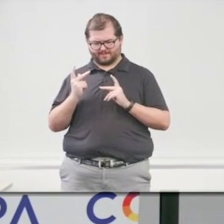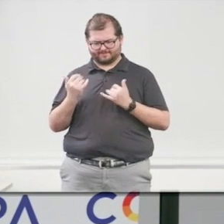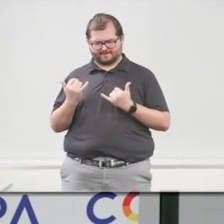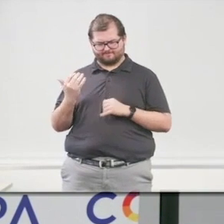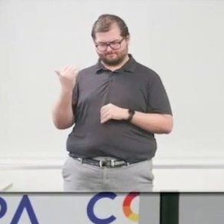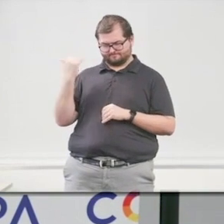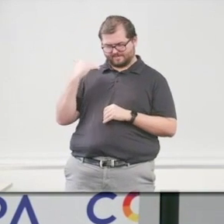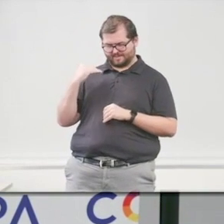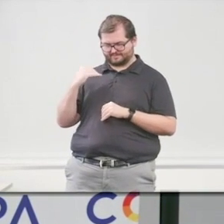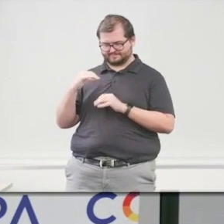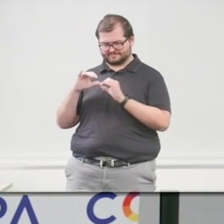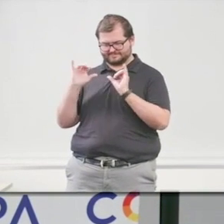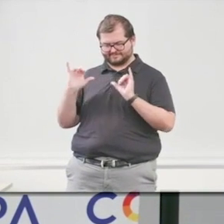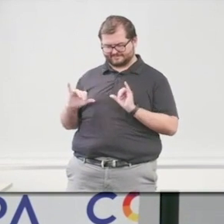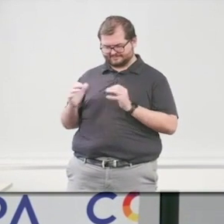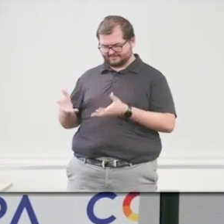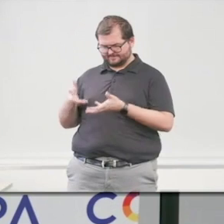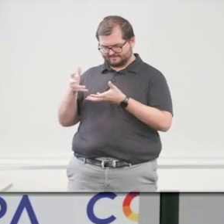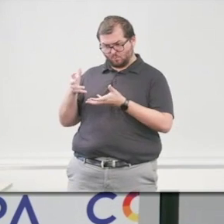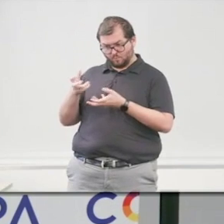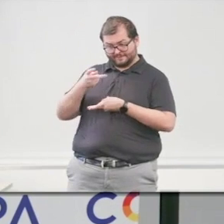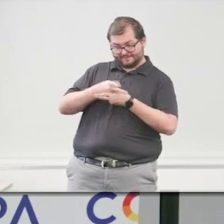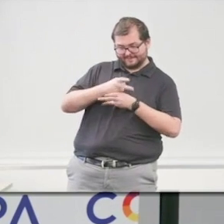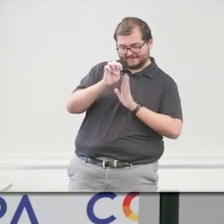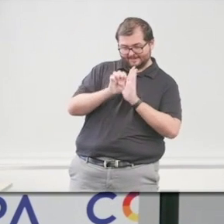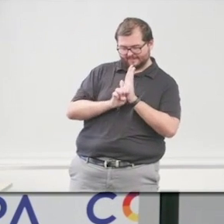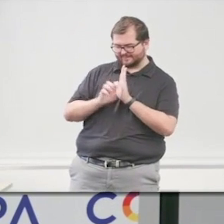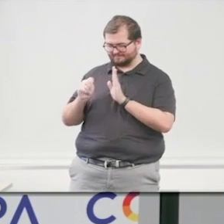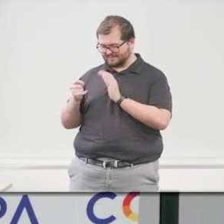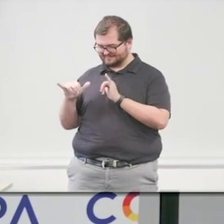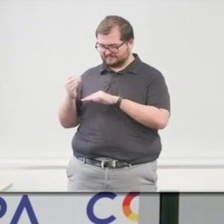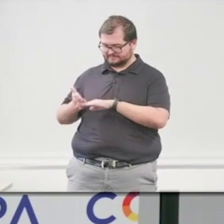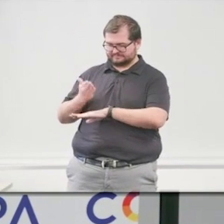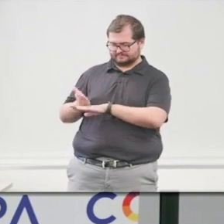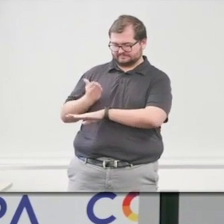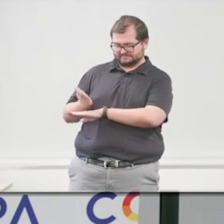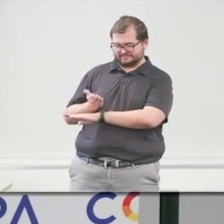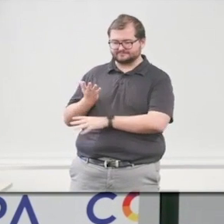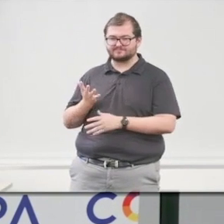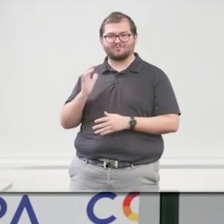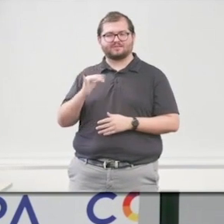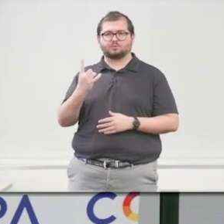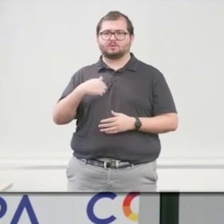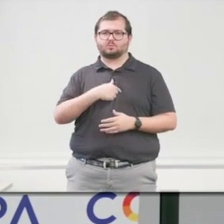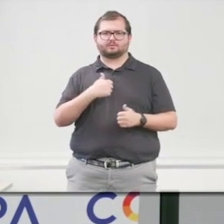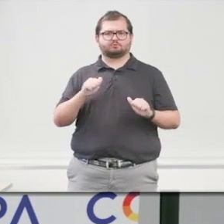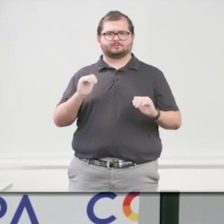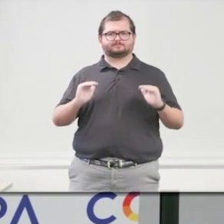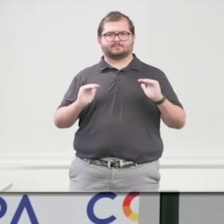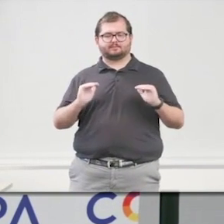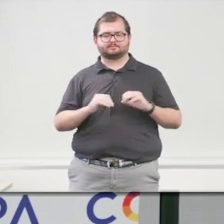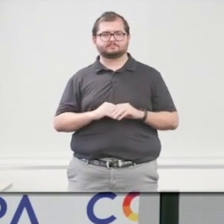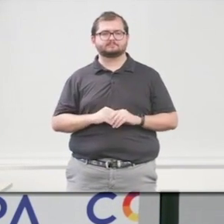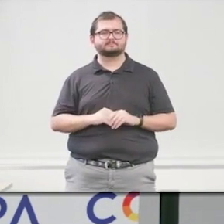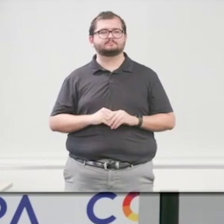without losing the ethics behind it. And so that's an area that we're always balancing at Copa Health. One of the areas for me being,